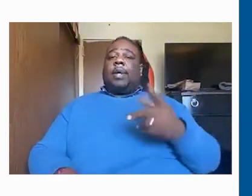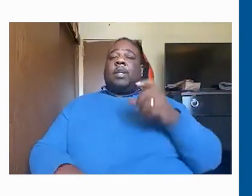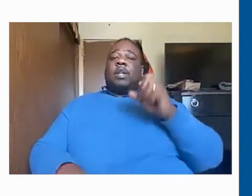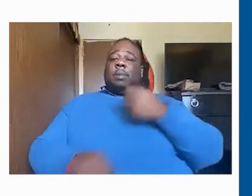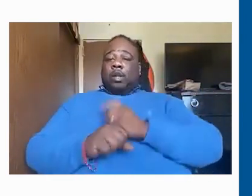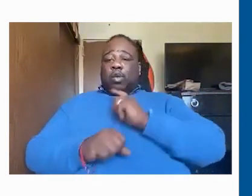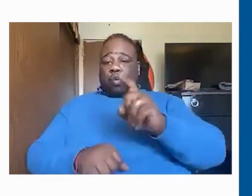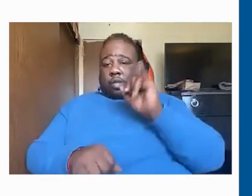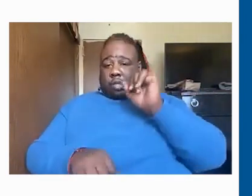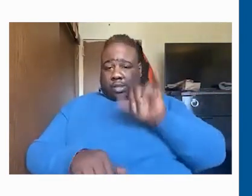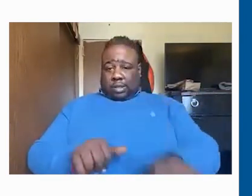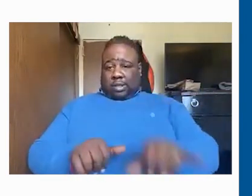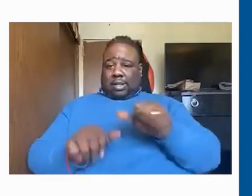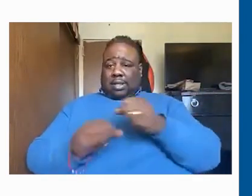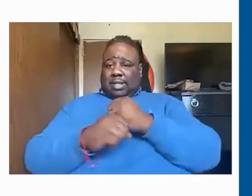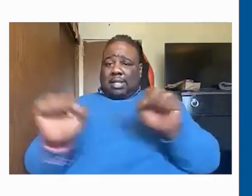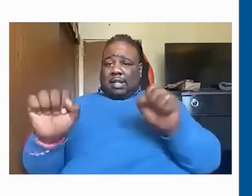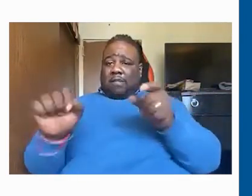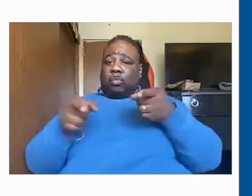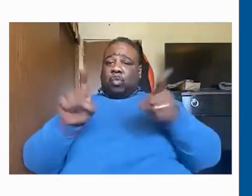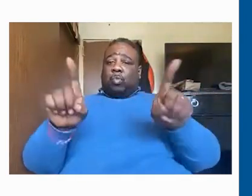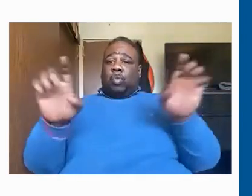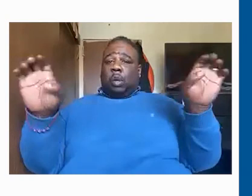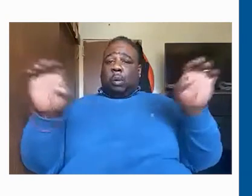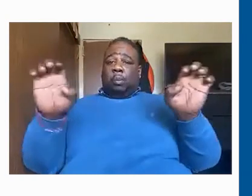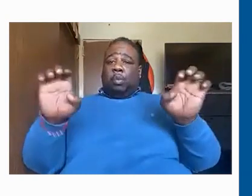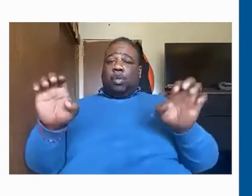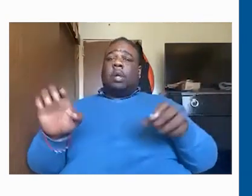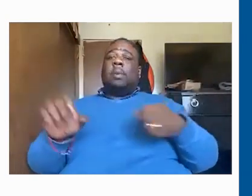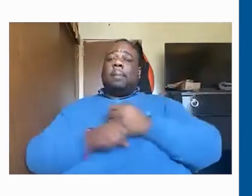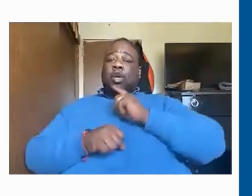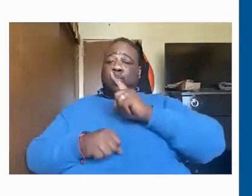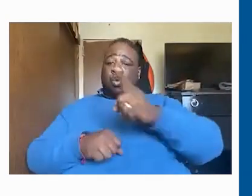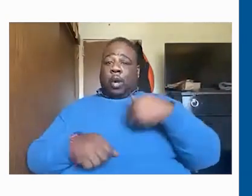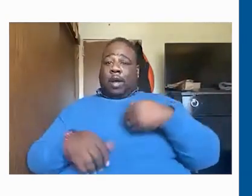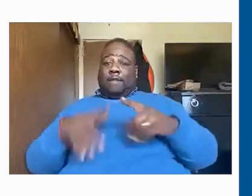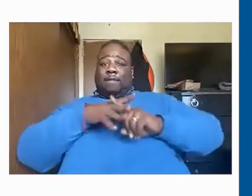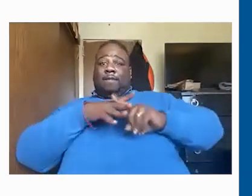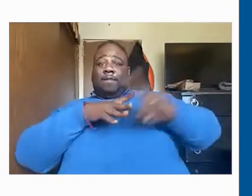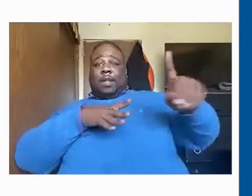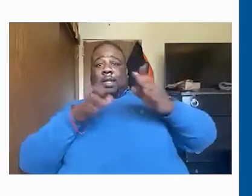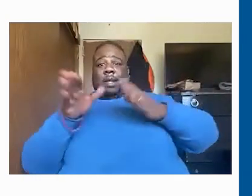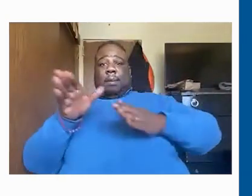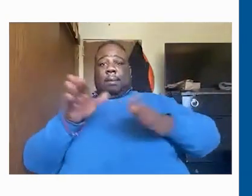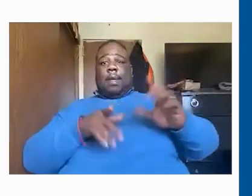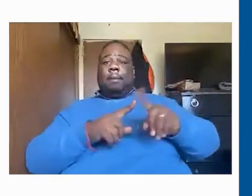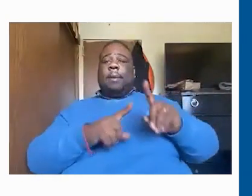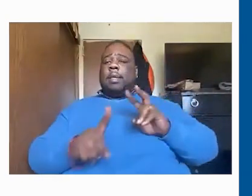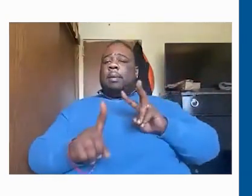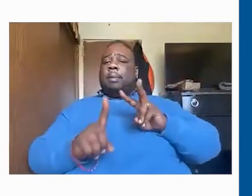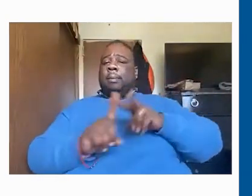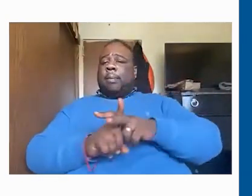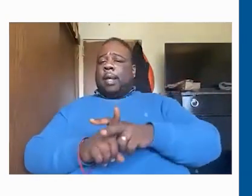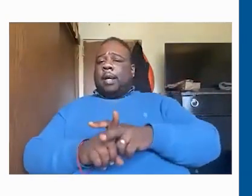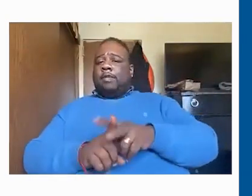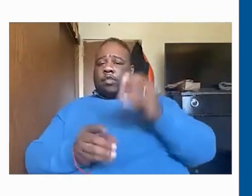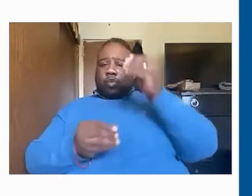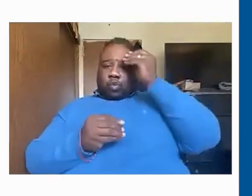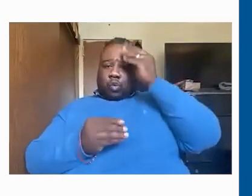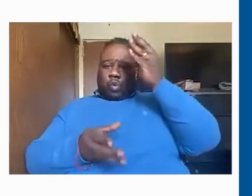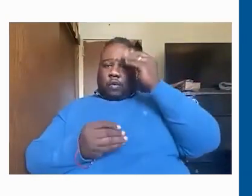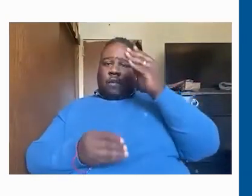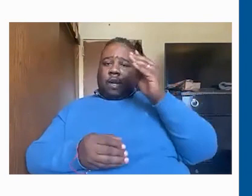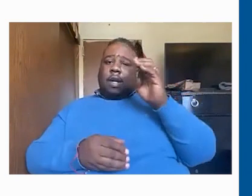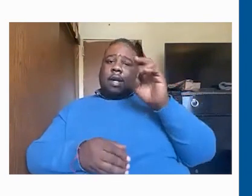emergency. If you have to evacuate, have that plan, but also sign up for Notify NYC. It's a really good alert system. It's free of charge. It